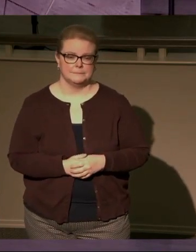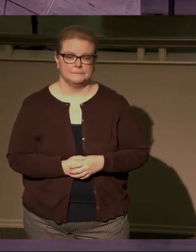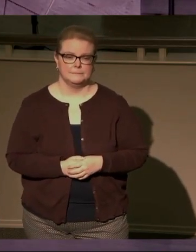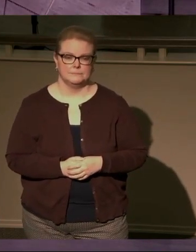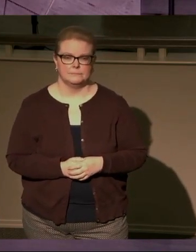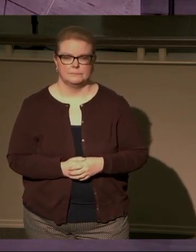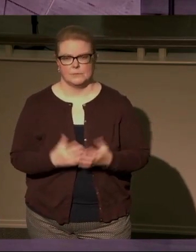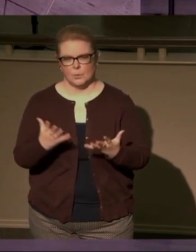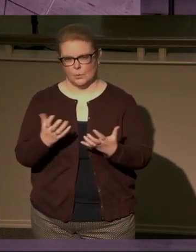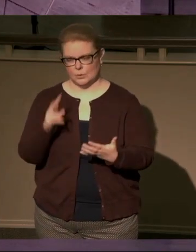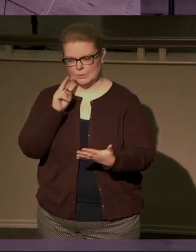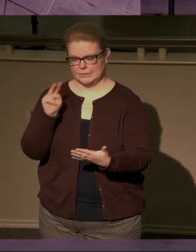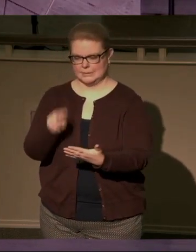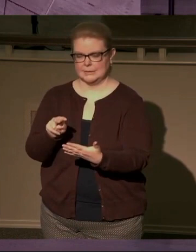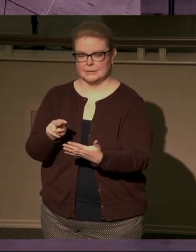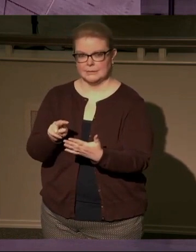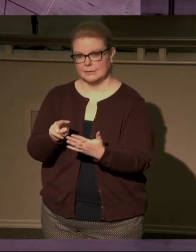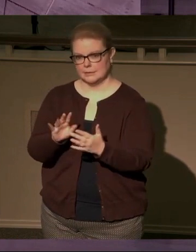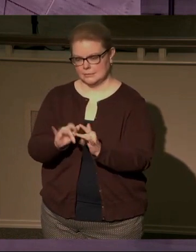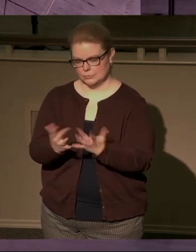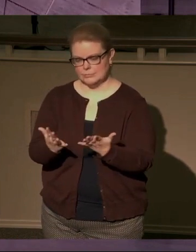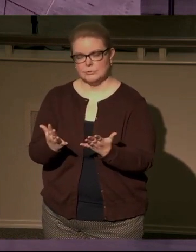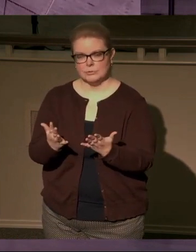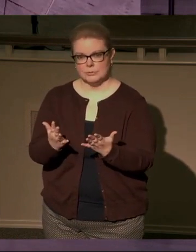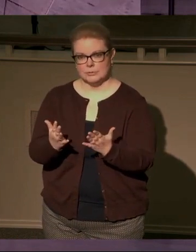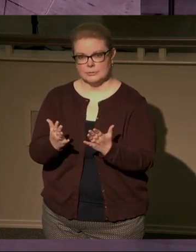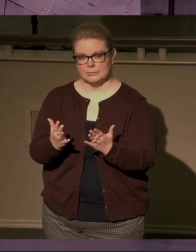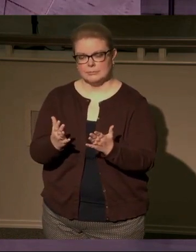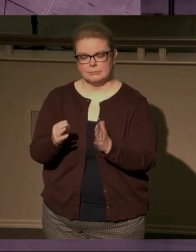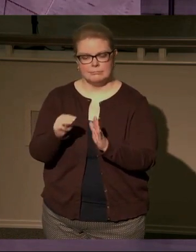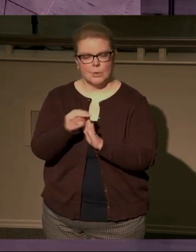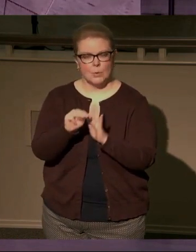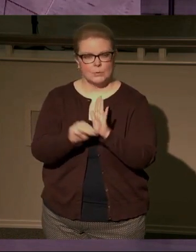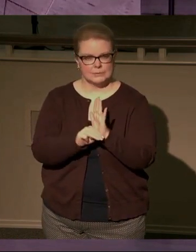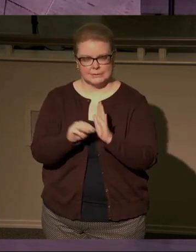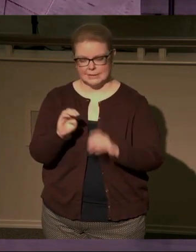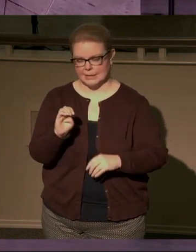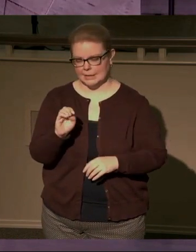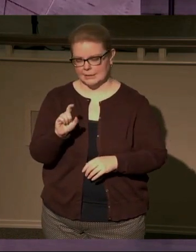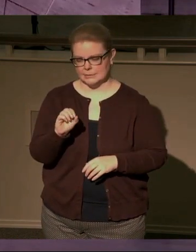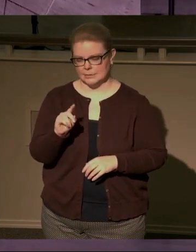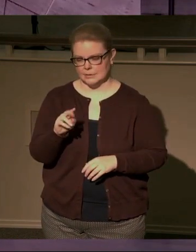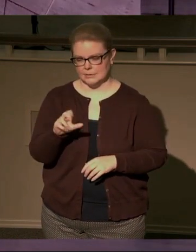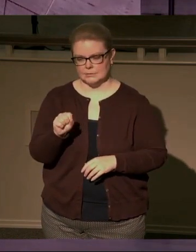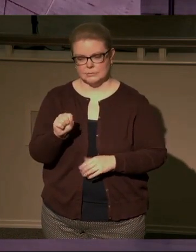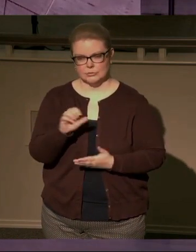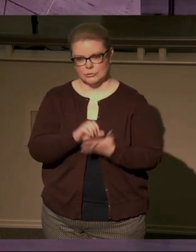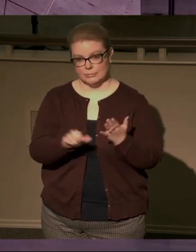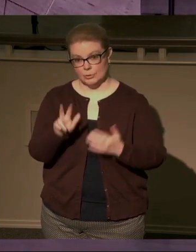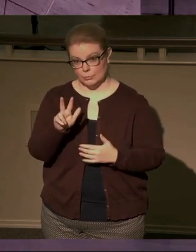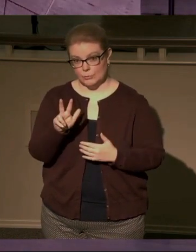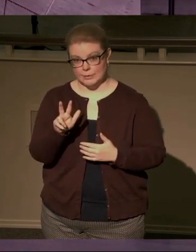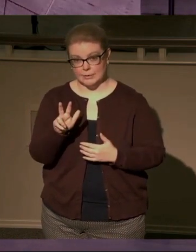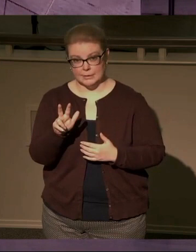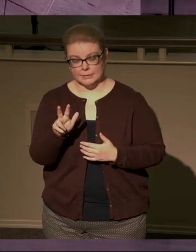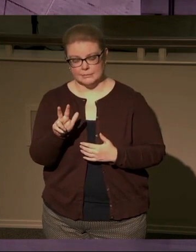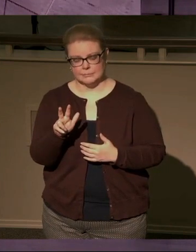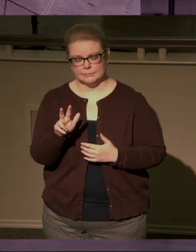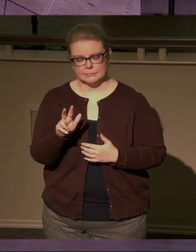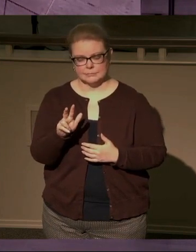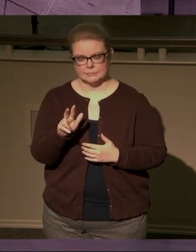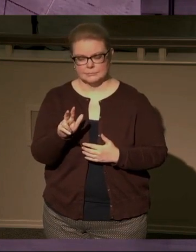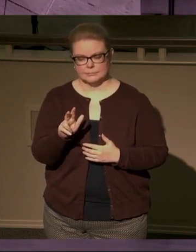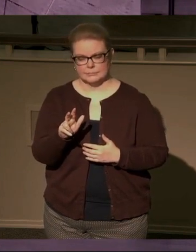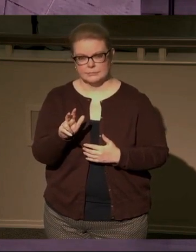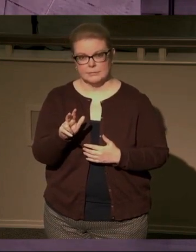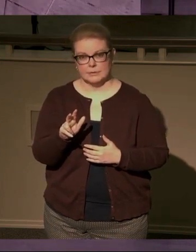I want you to see this in the scripture. Moses in Exodus 3 is told to